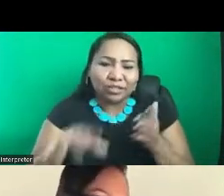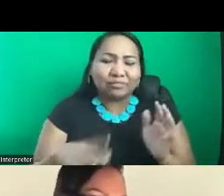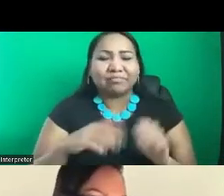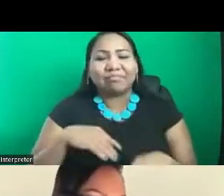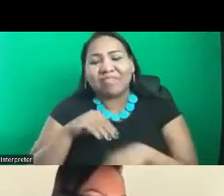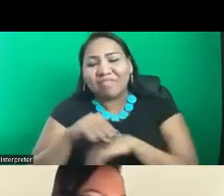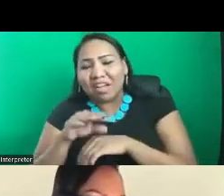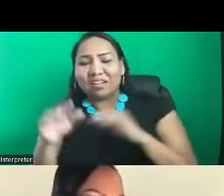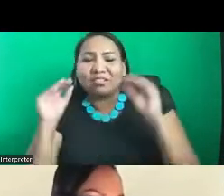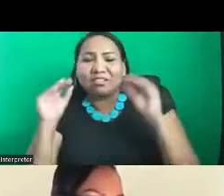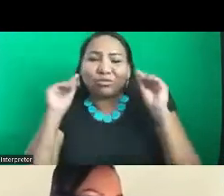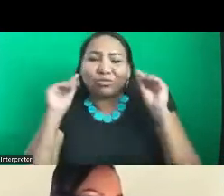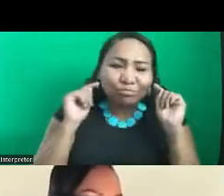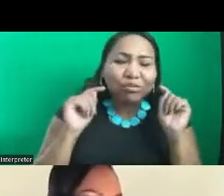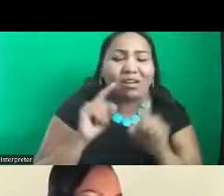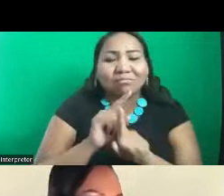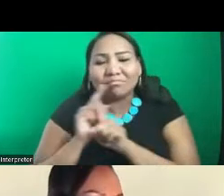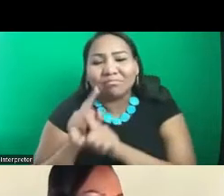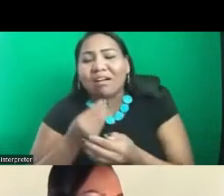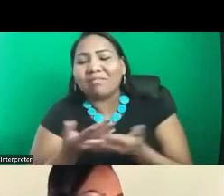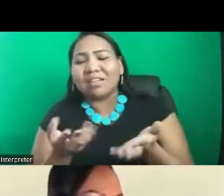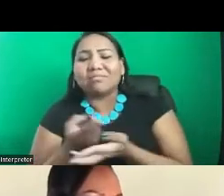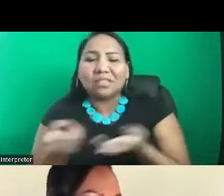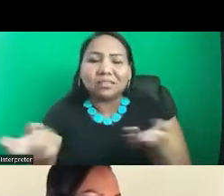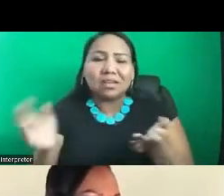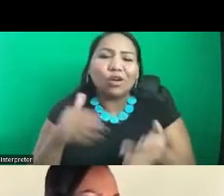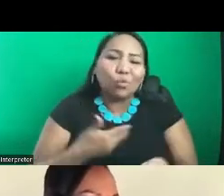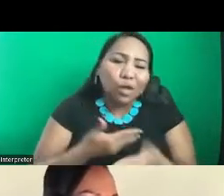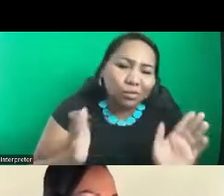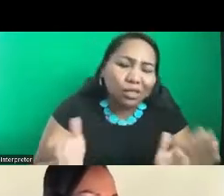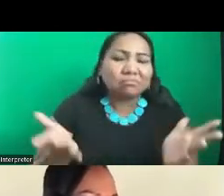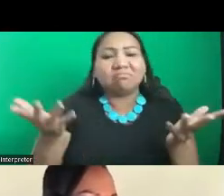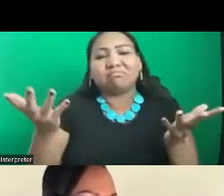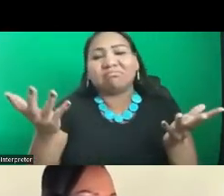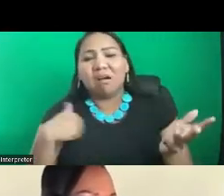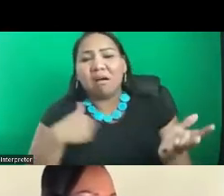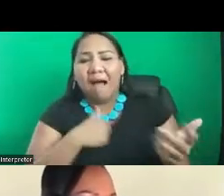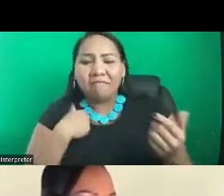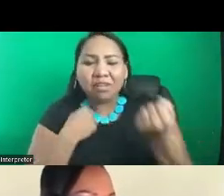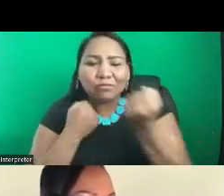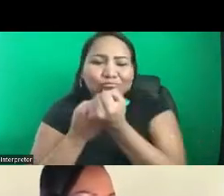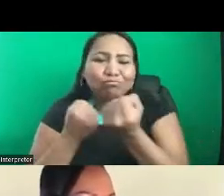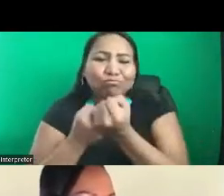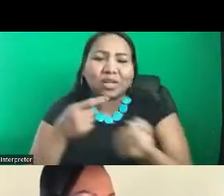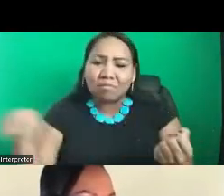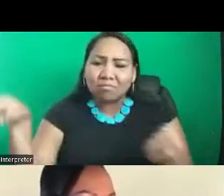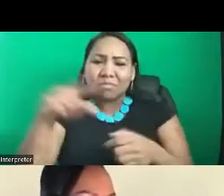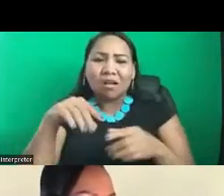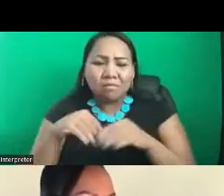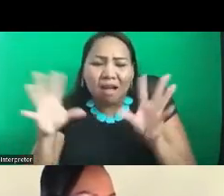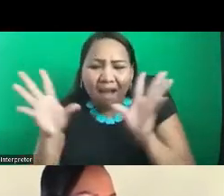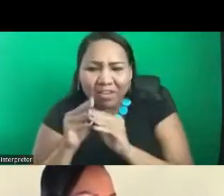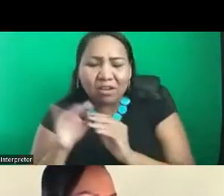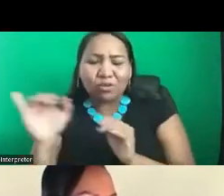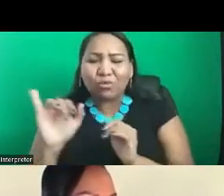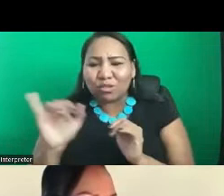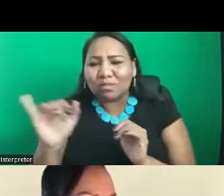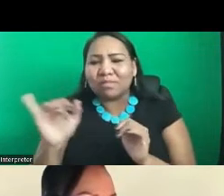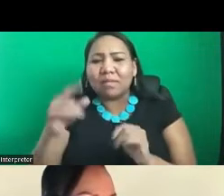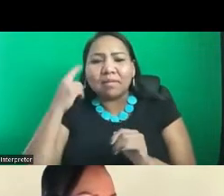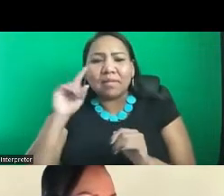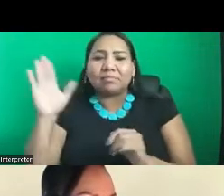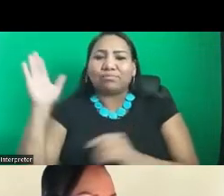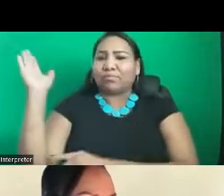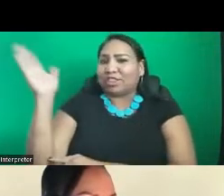We have resource room, we have study pods, and we support them at conferences to present.